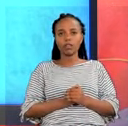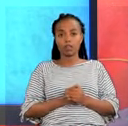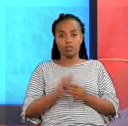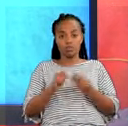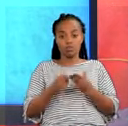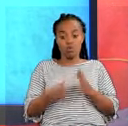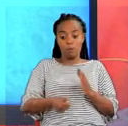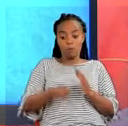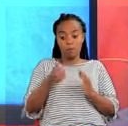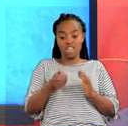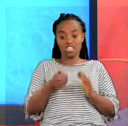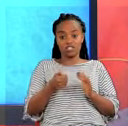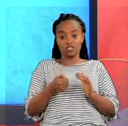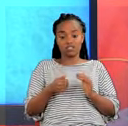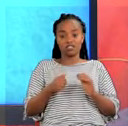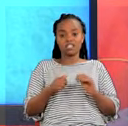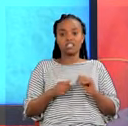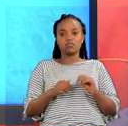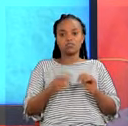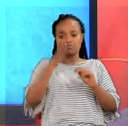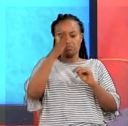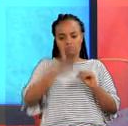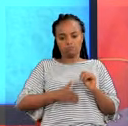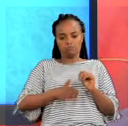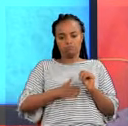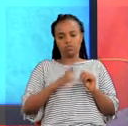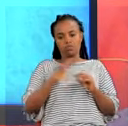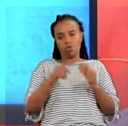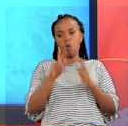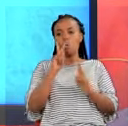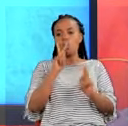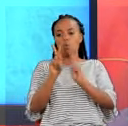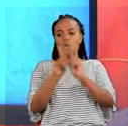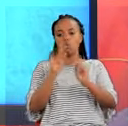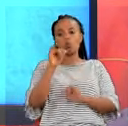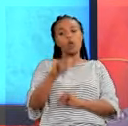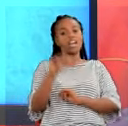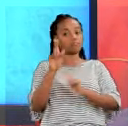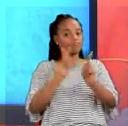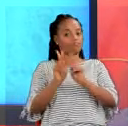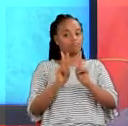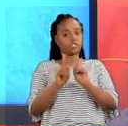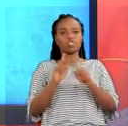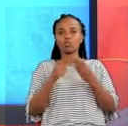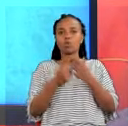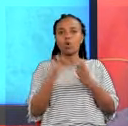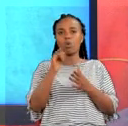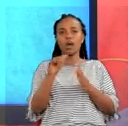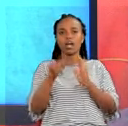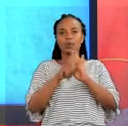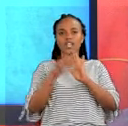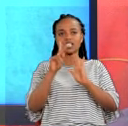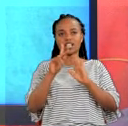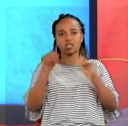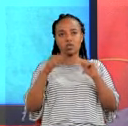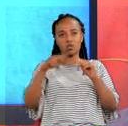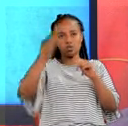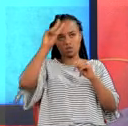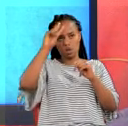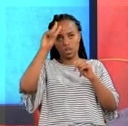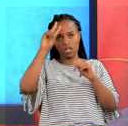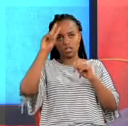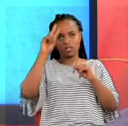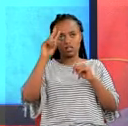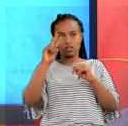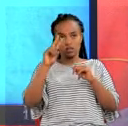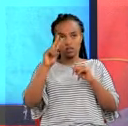So the major axis is a vertical parallel to y-axis. In that case, the equation becomes y minus k the whole squared. When it is